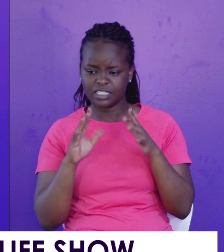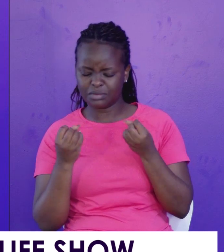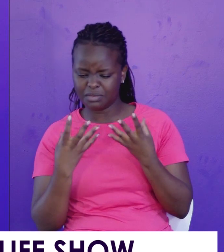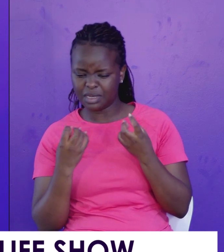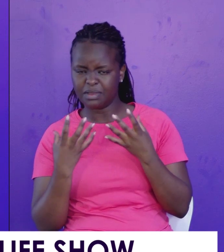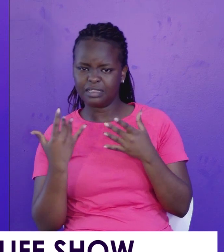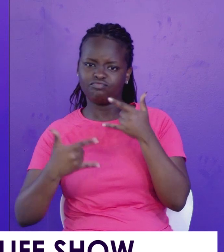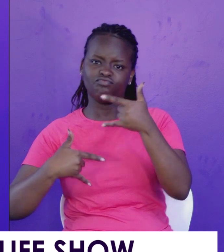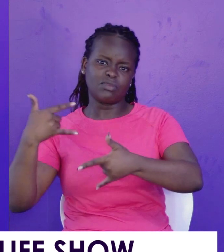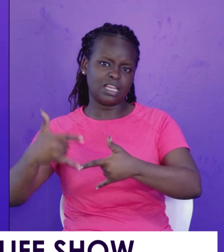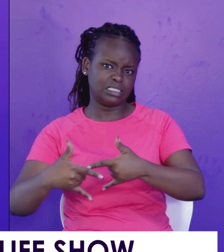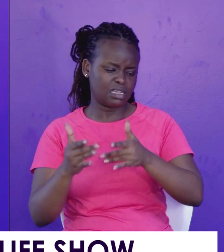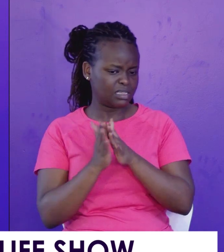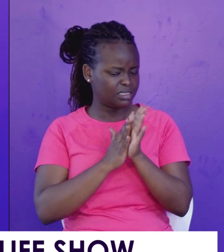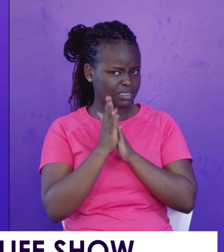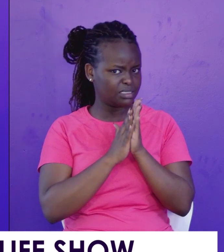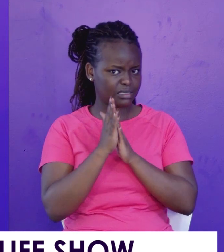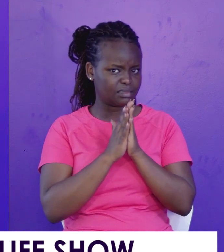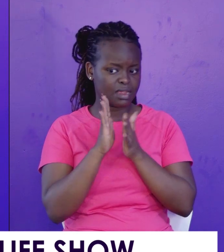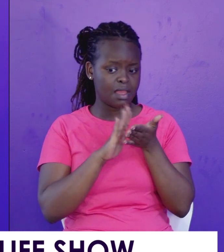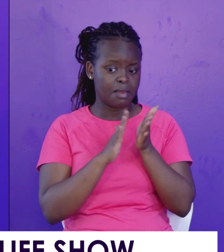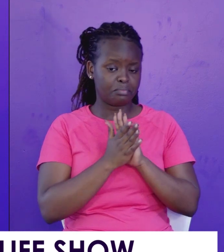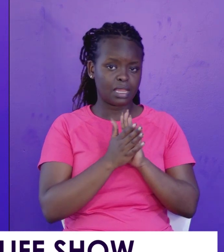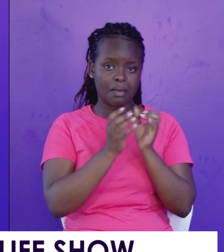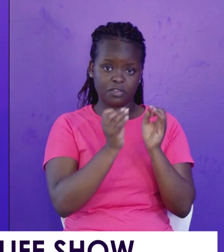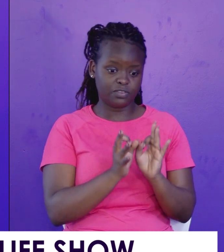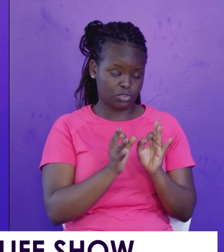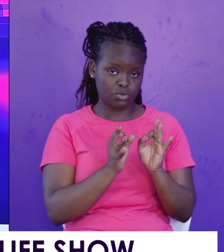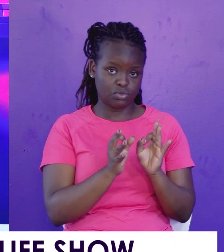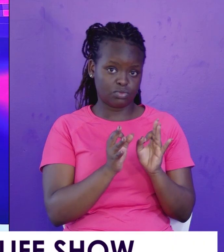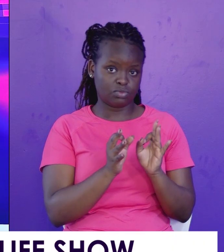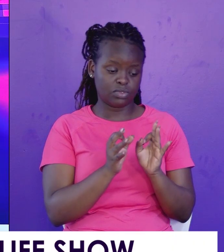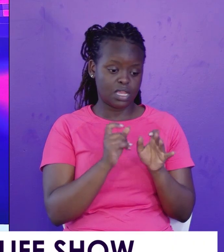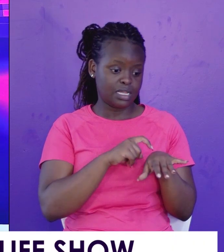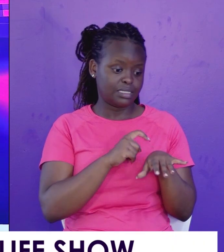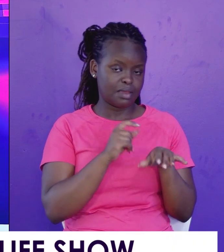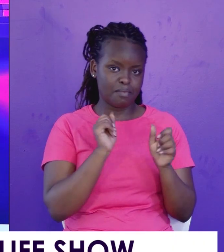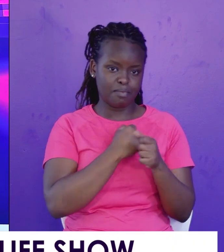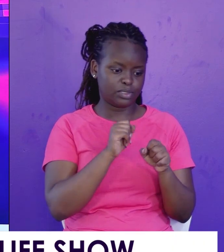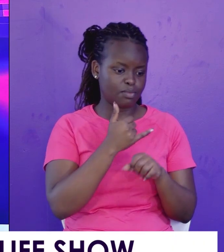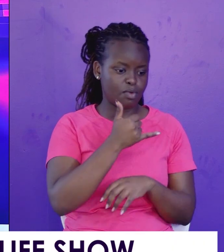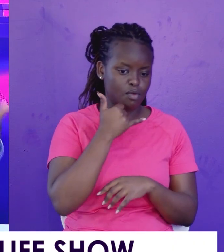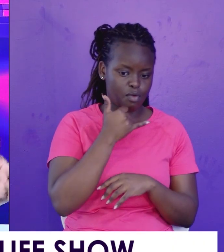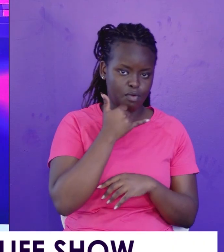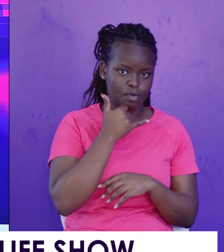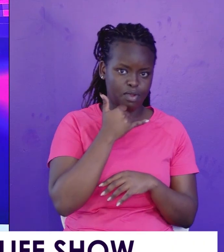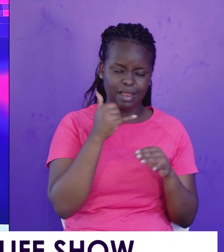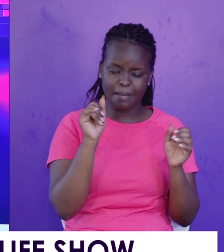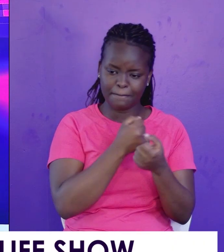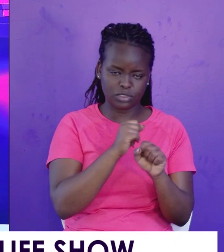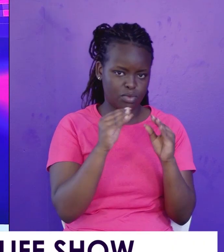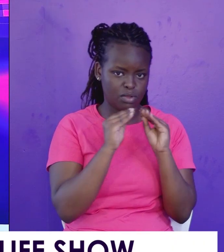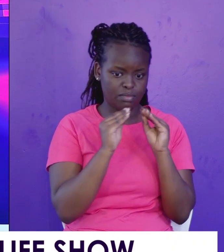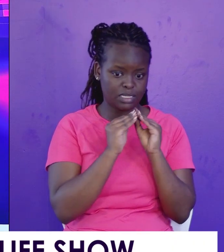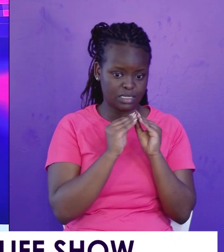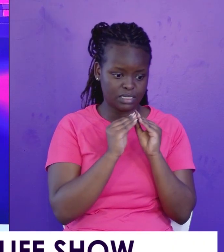Shen. No, it has interestingly. It has become almost official. There was a time you could not you could not do a meeting on